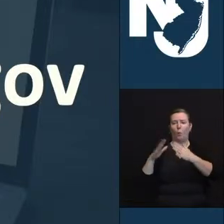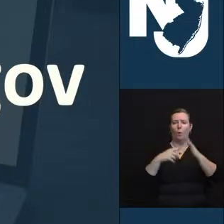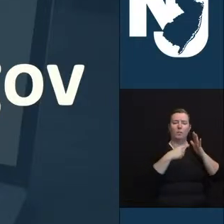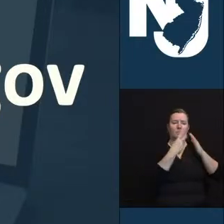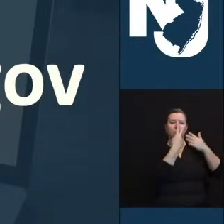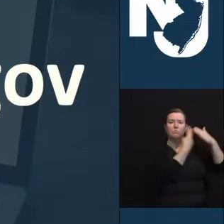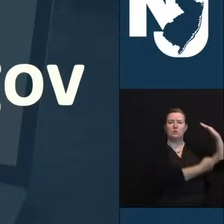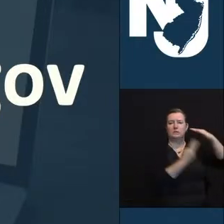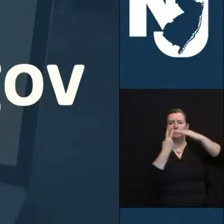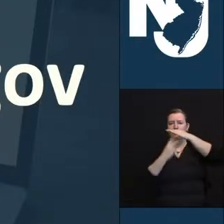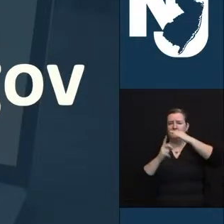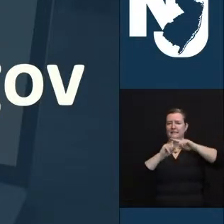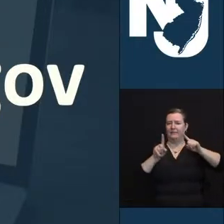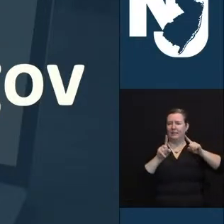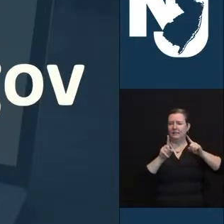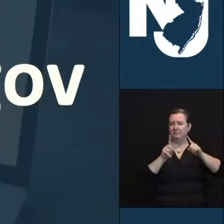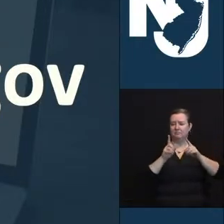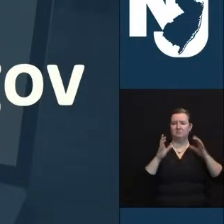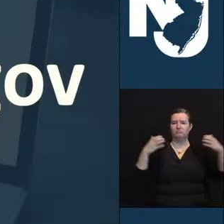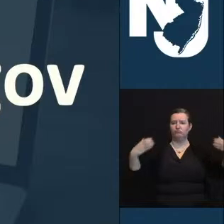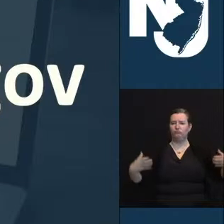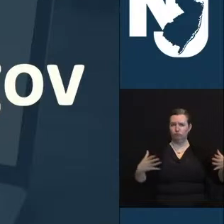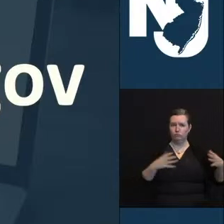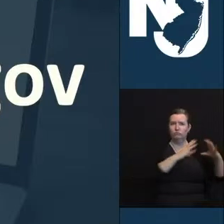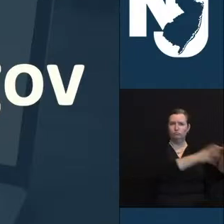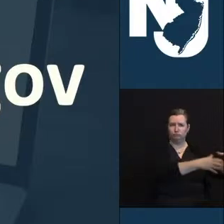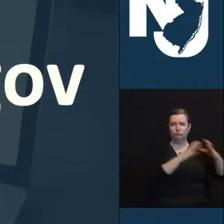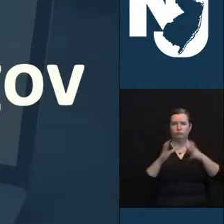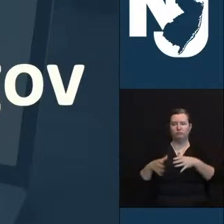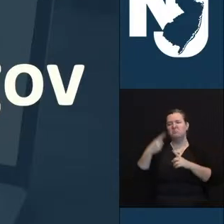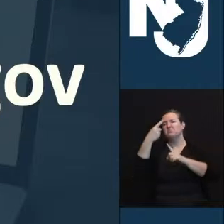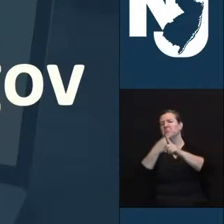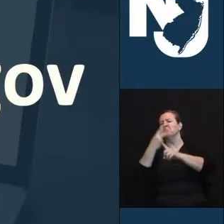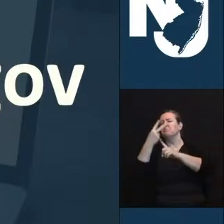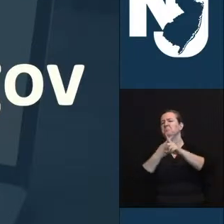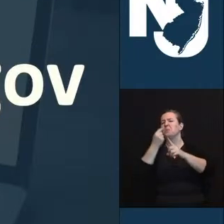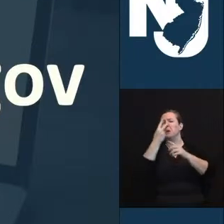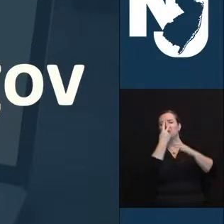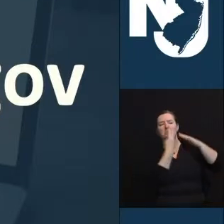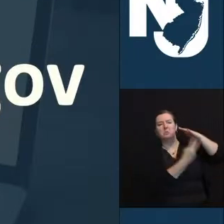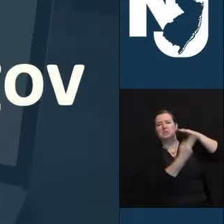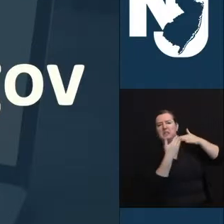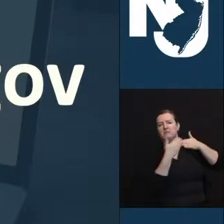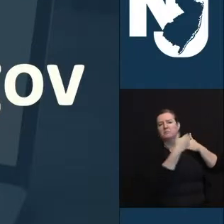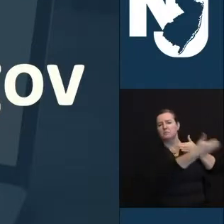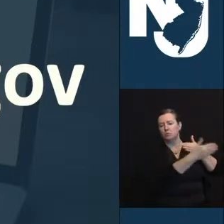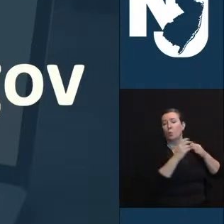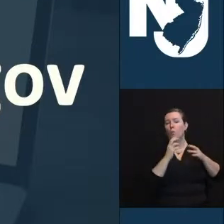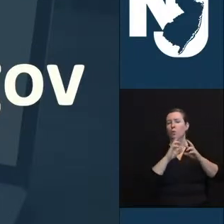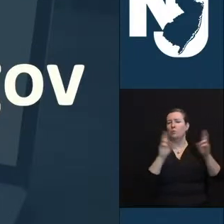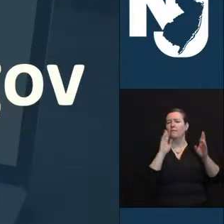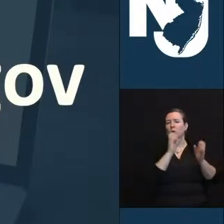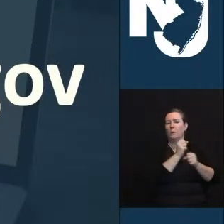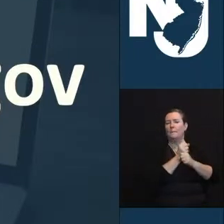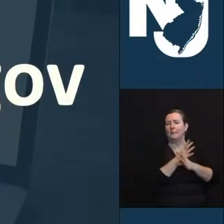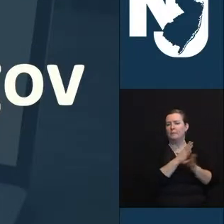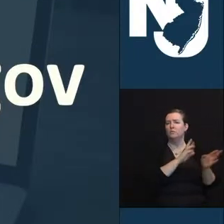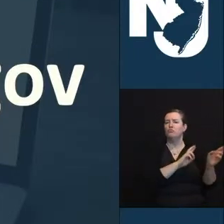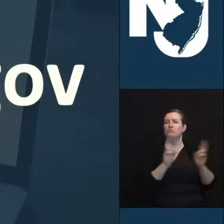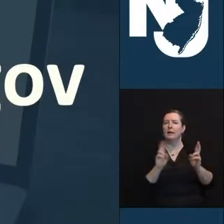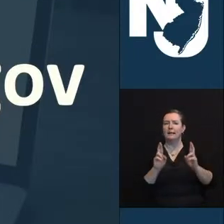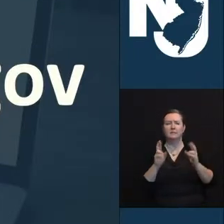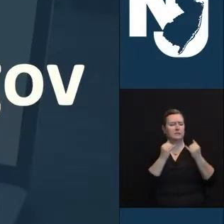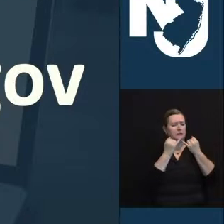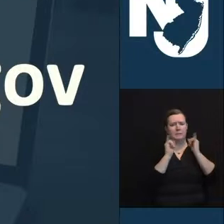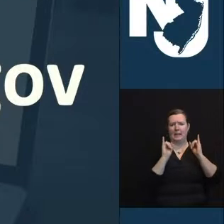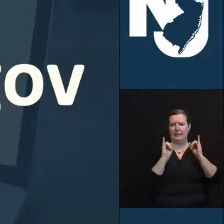visualize how this pandemic may play out over the coming months so we can be better prepared. And by the way, those are two independent analyses,